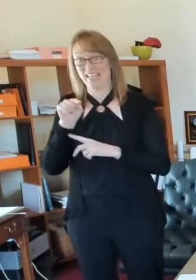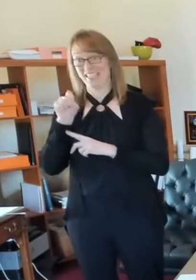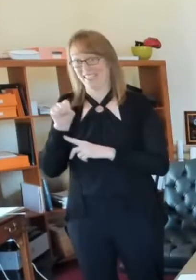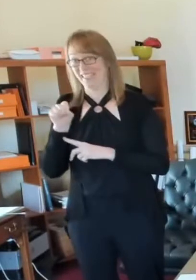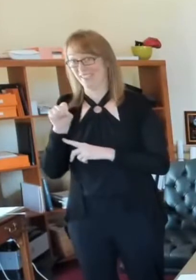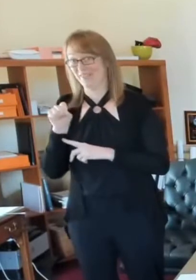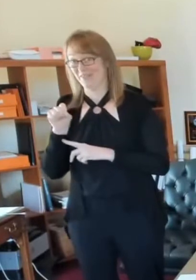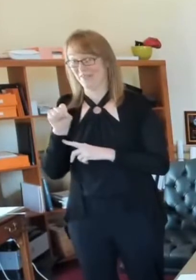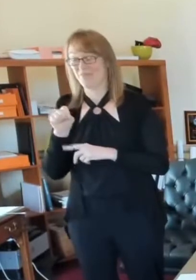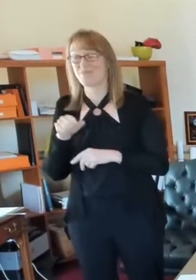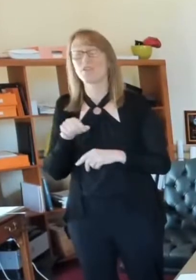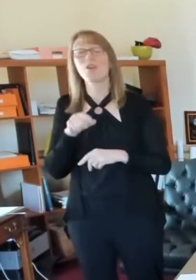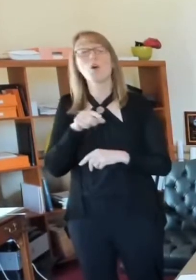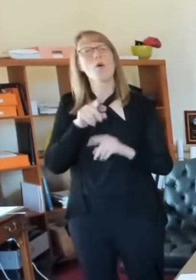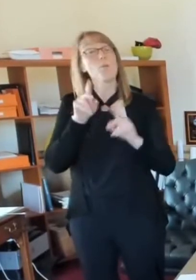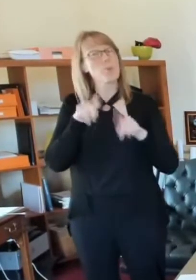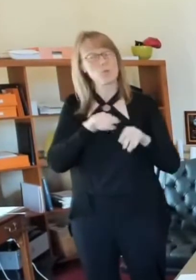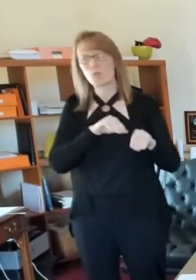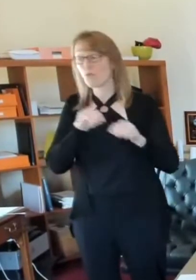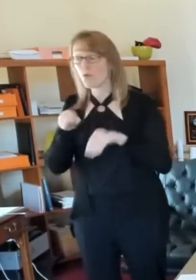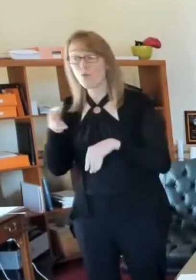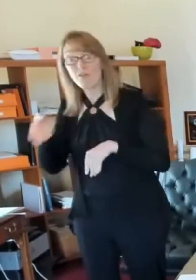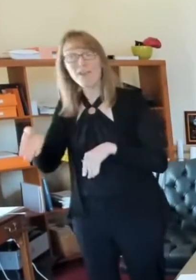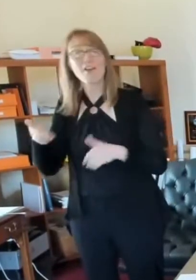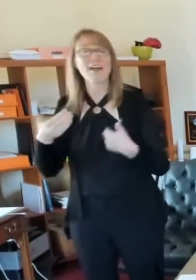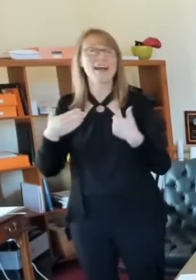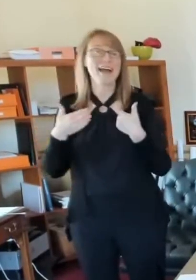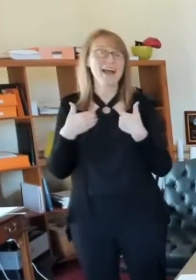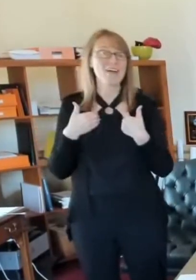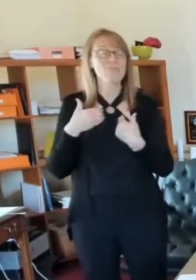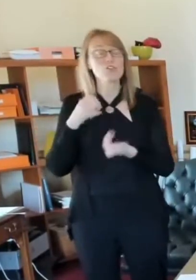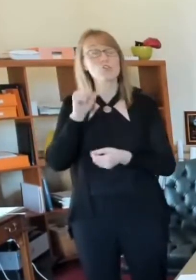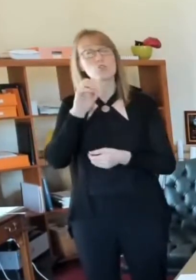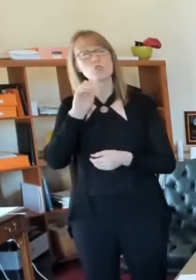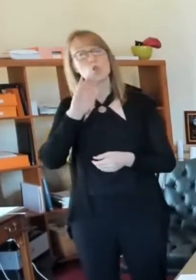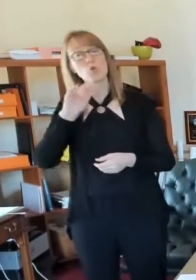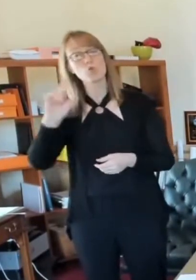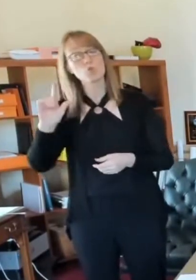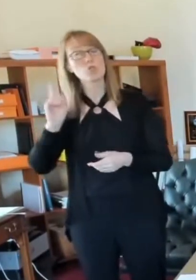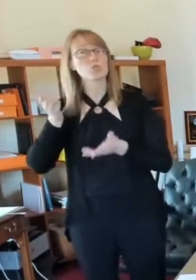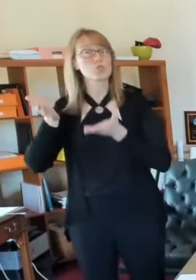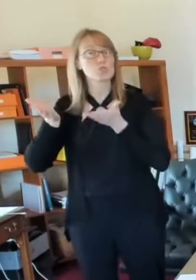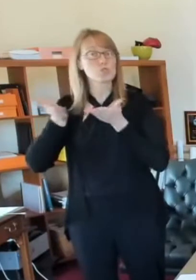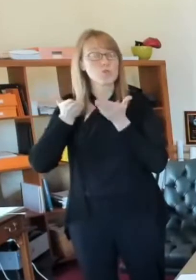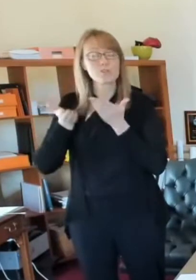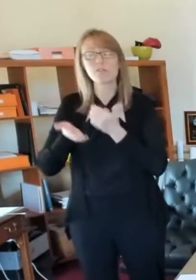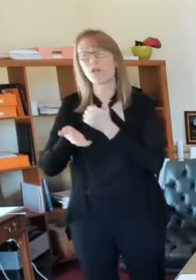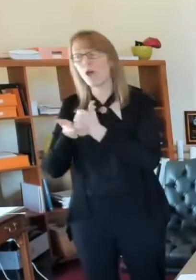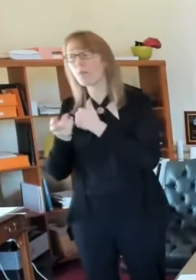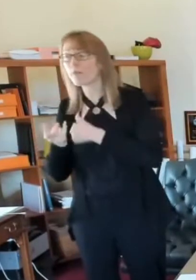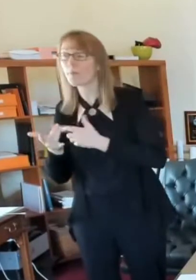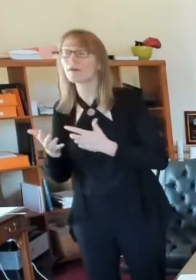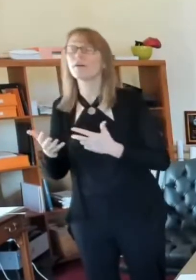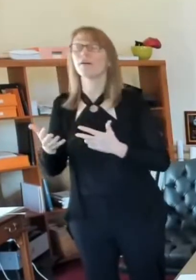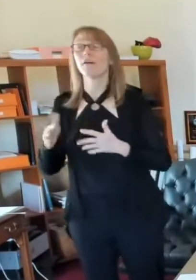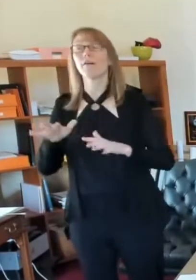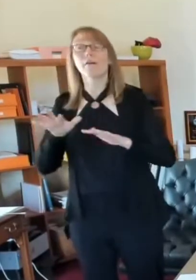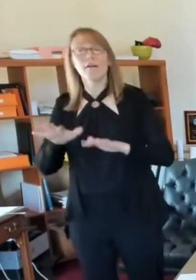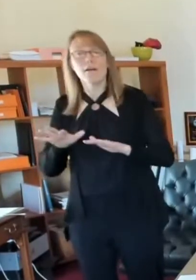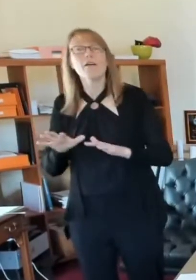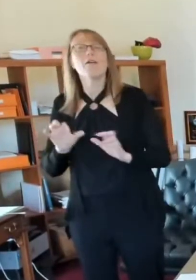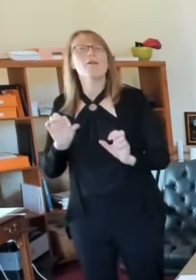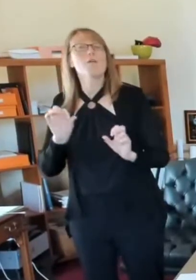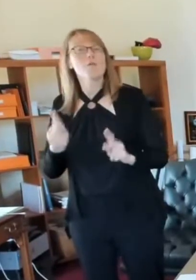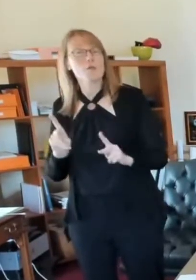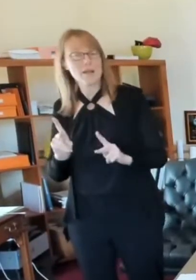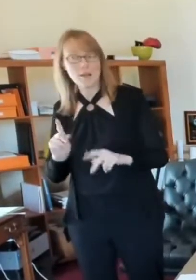there are social services, there's help to help them get back on their feet, and ultimately, it's not to stay there, but to then move on